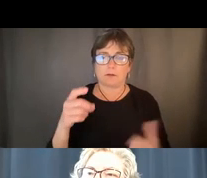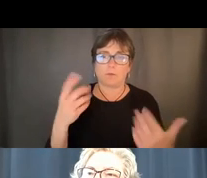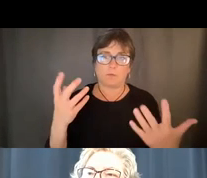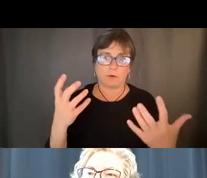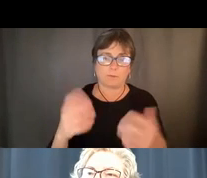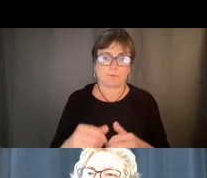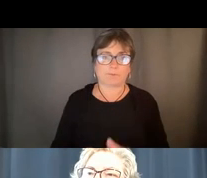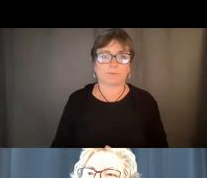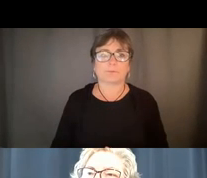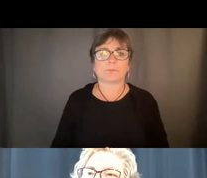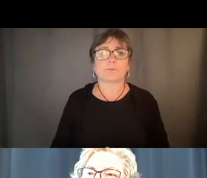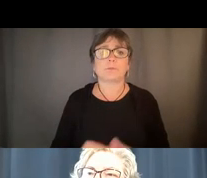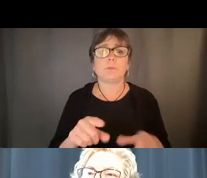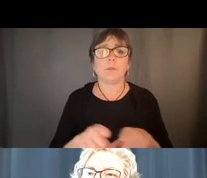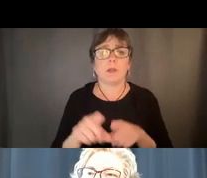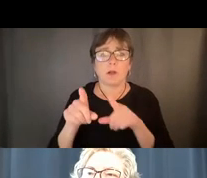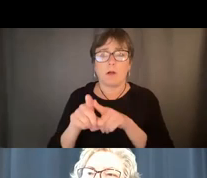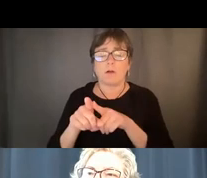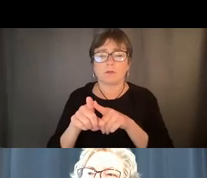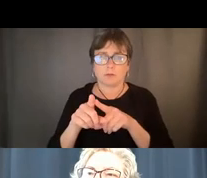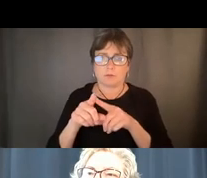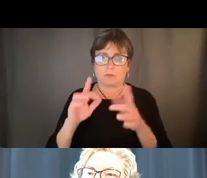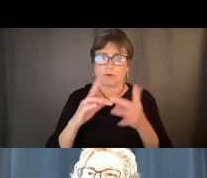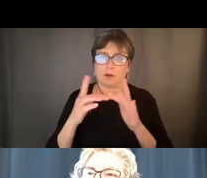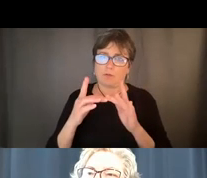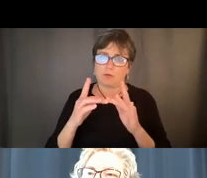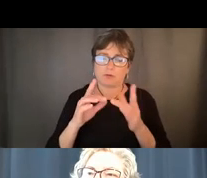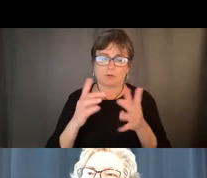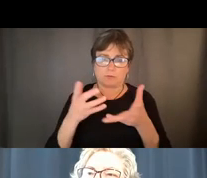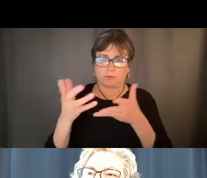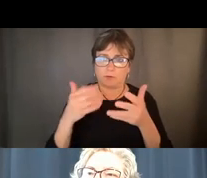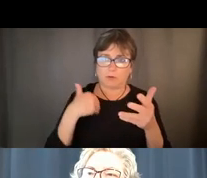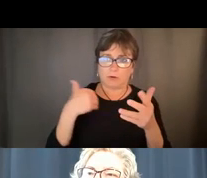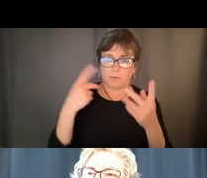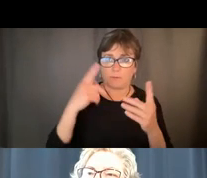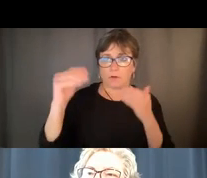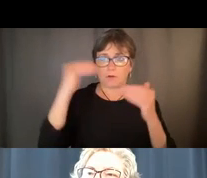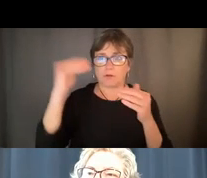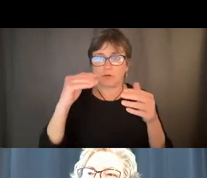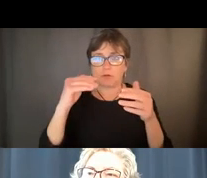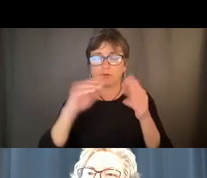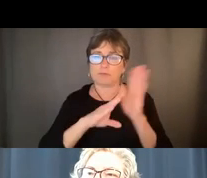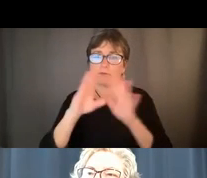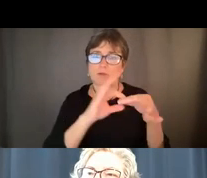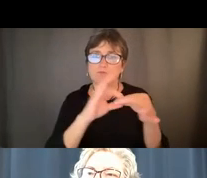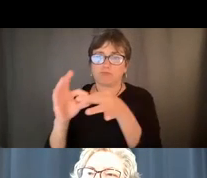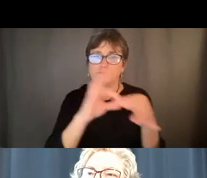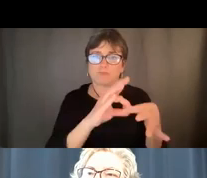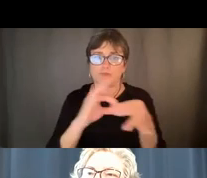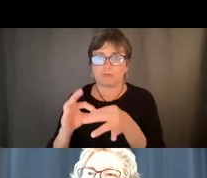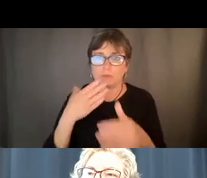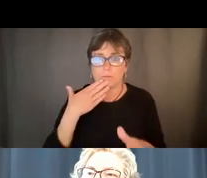Networks are strengthened between youth and adults, and an increased sense of belonging for all ages in the community is